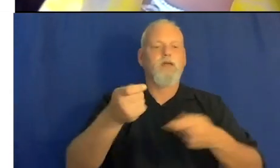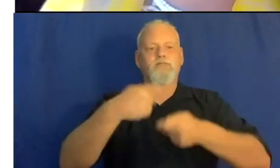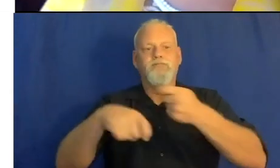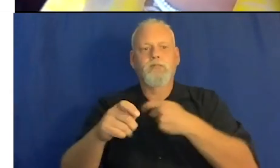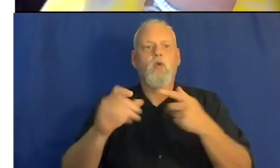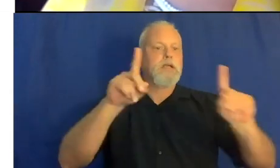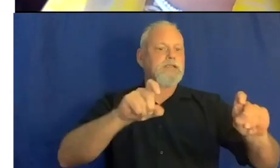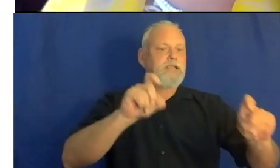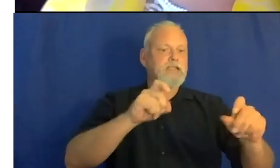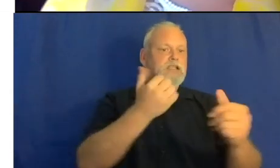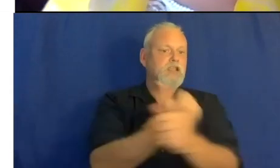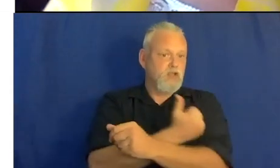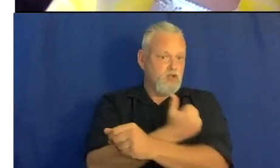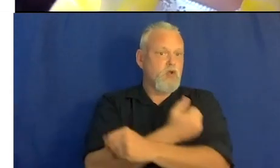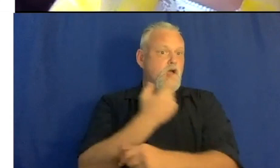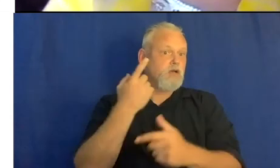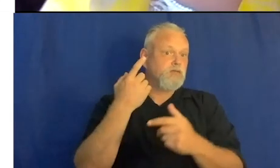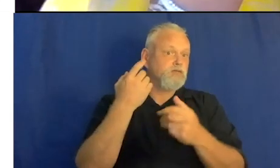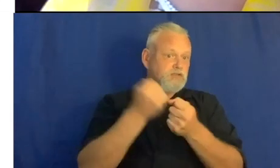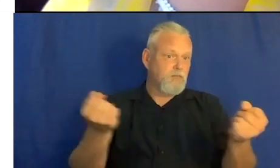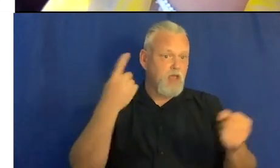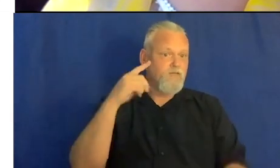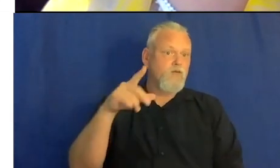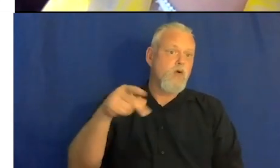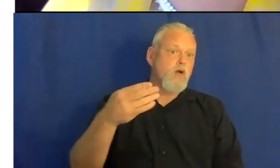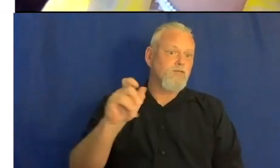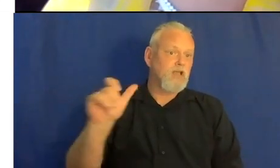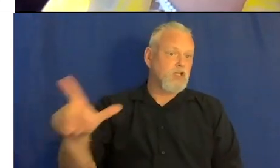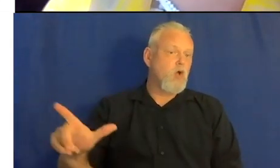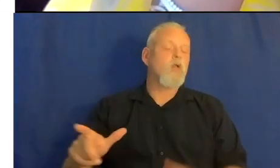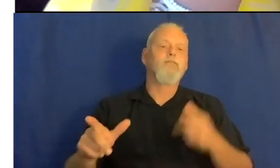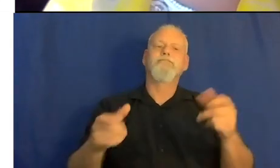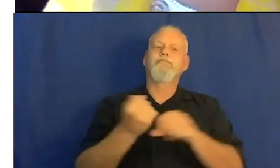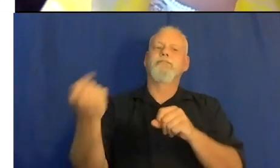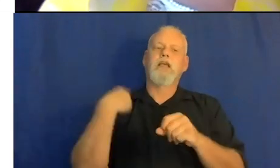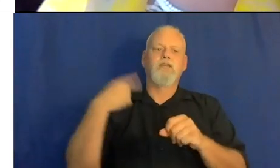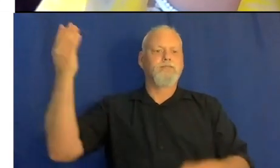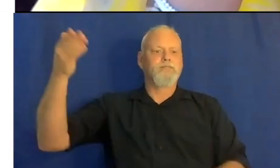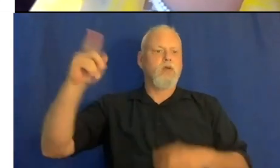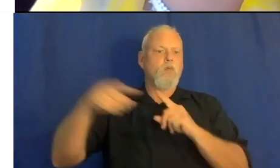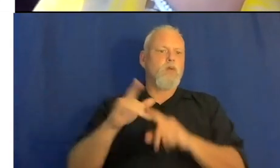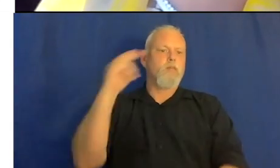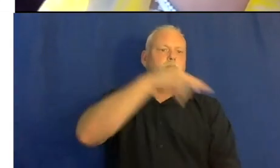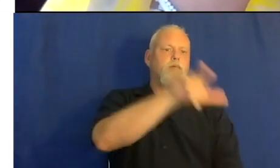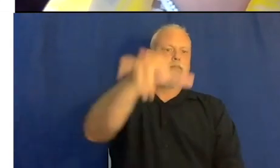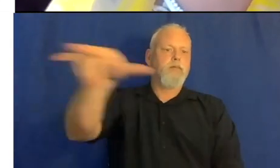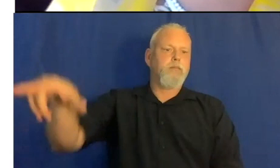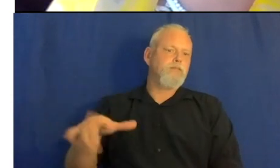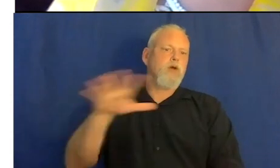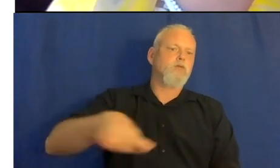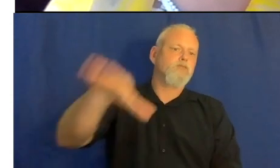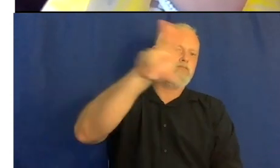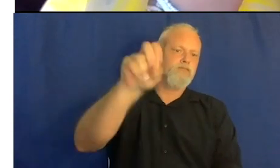drug supply for fentanyl. In fact, last year I gave a talk when we were still flying around the country. I was